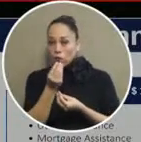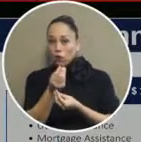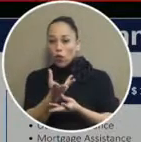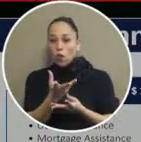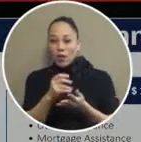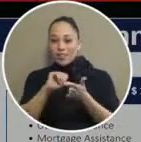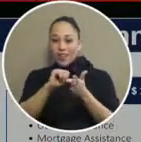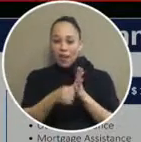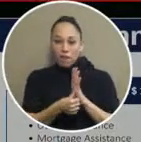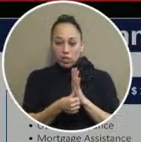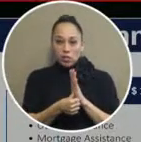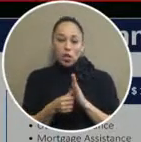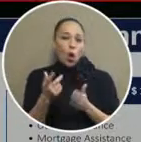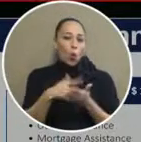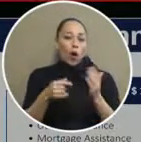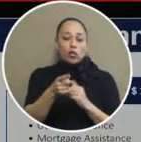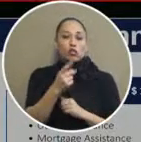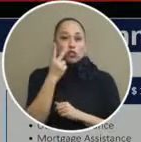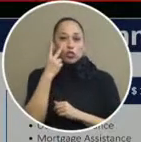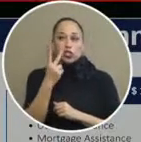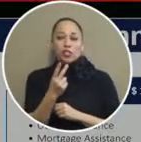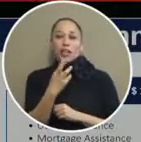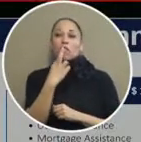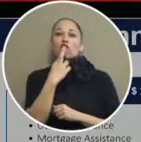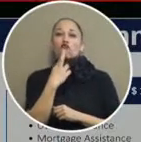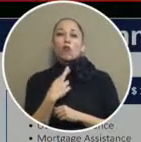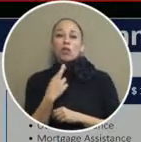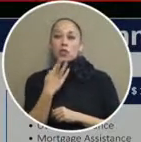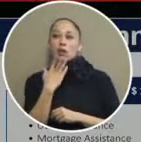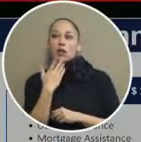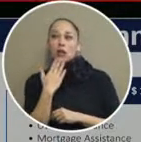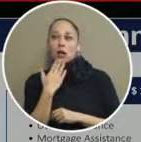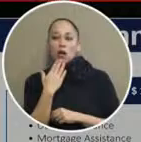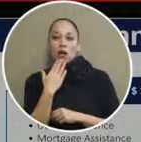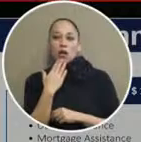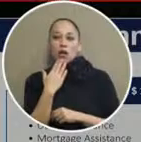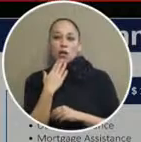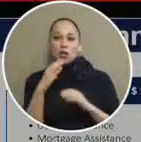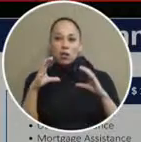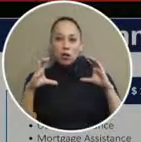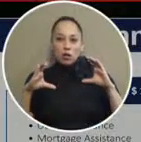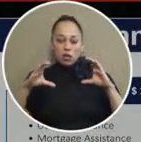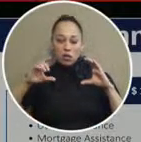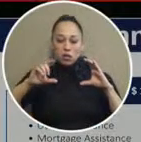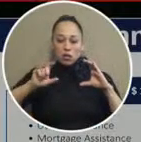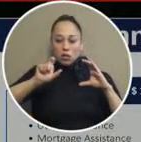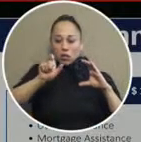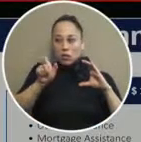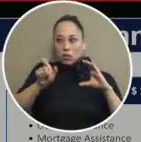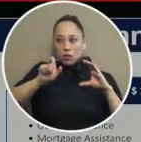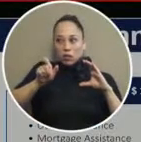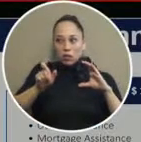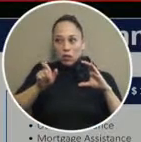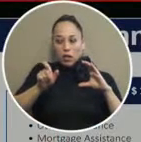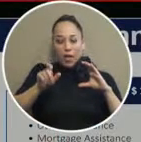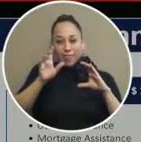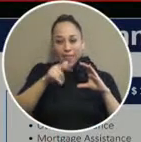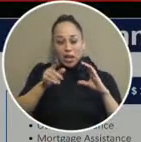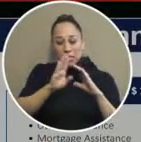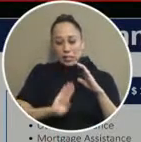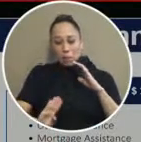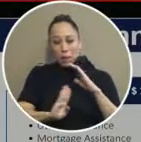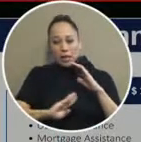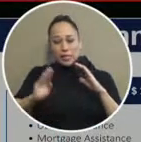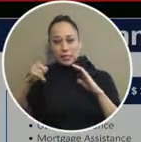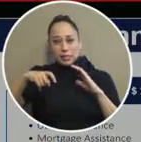the emphasis here. And so what you're seeing in red, the sort of red blocks that are under meeting basic needs and